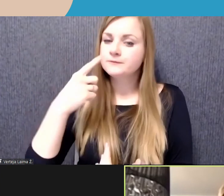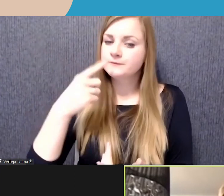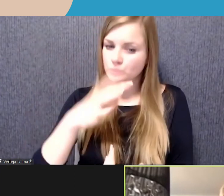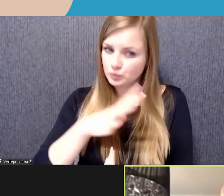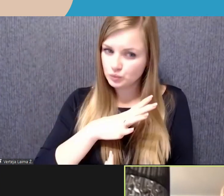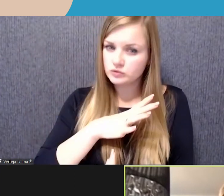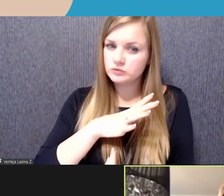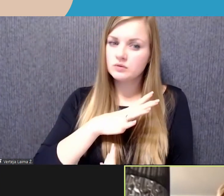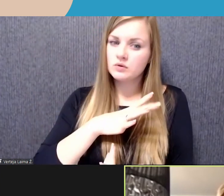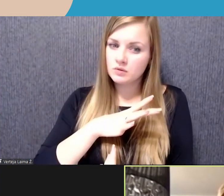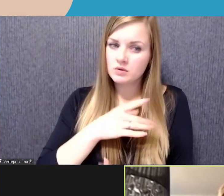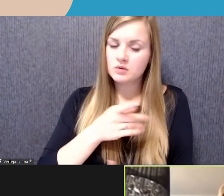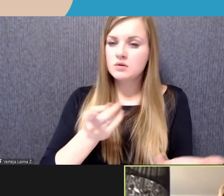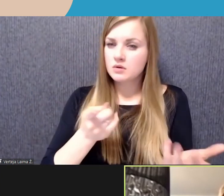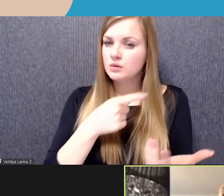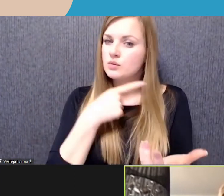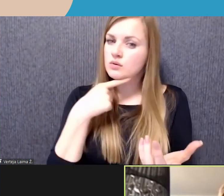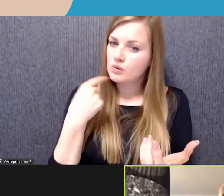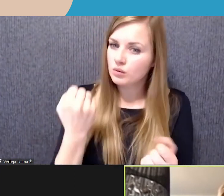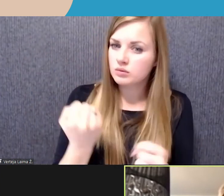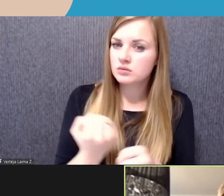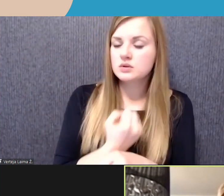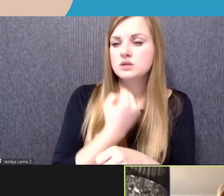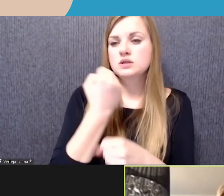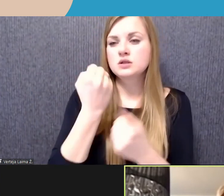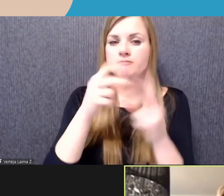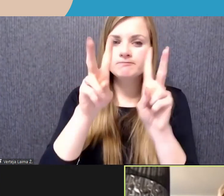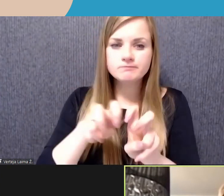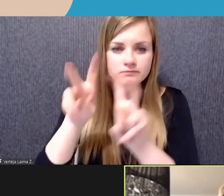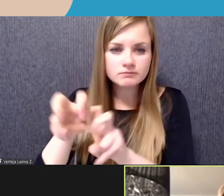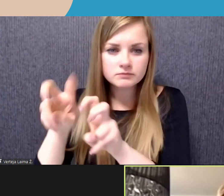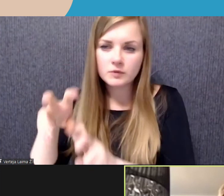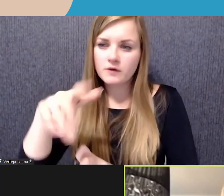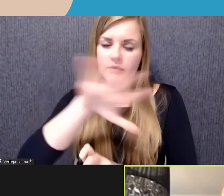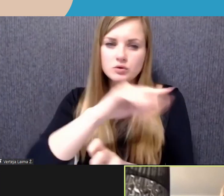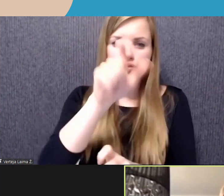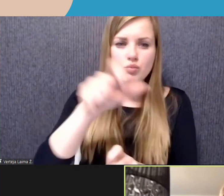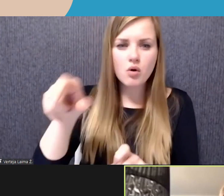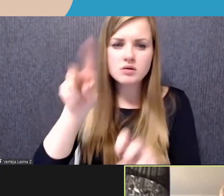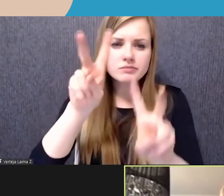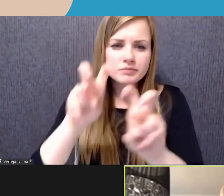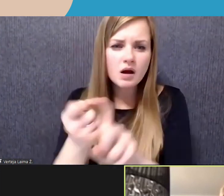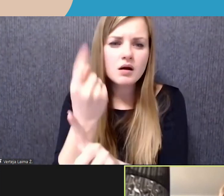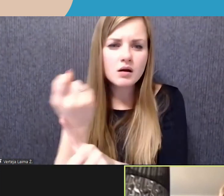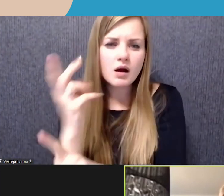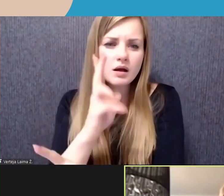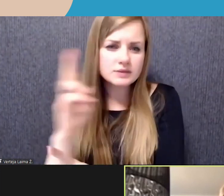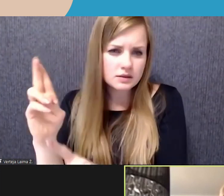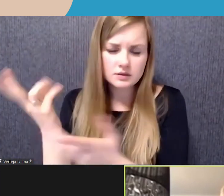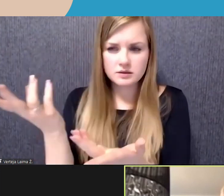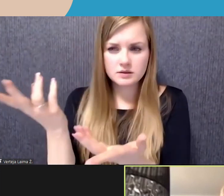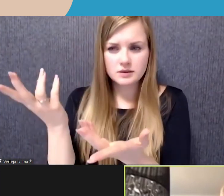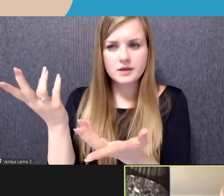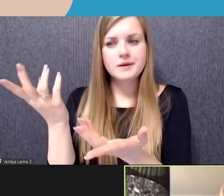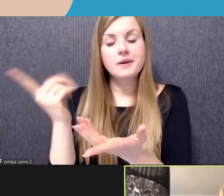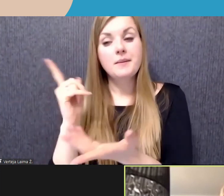enough. And Mr. Gutauskas has mentioned that a lot of resources are needed